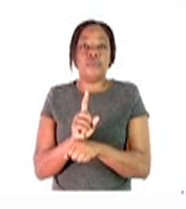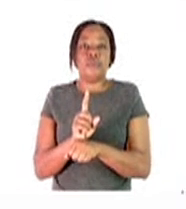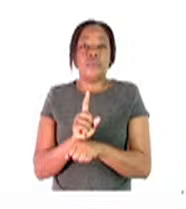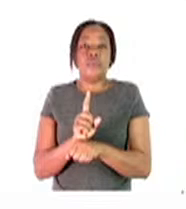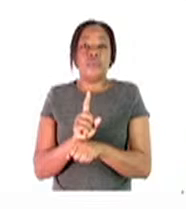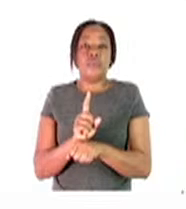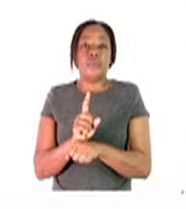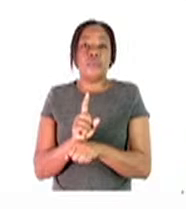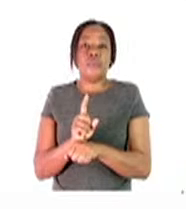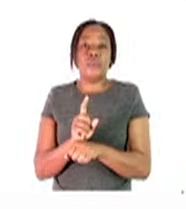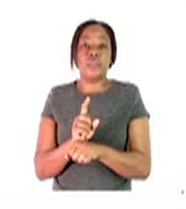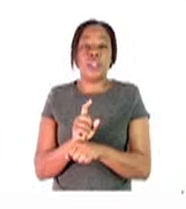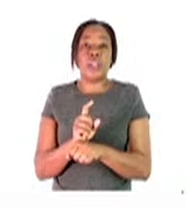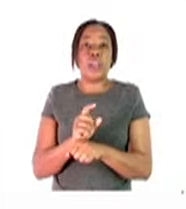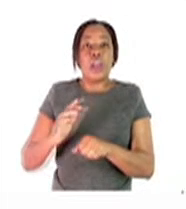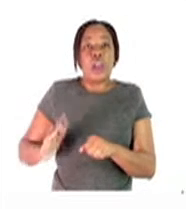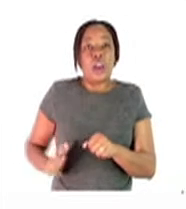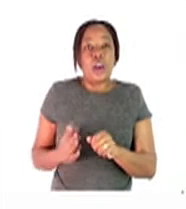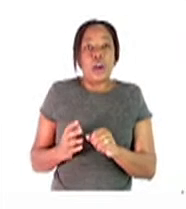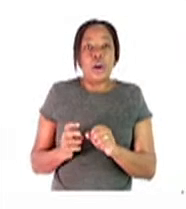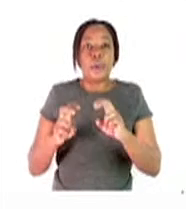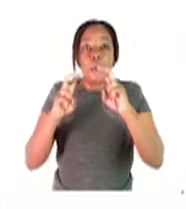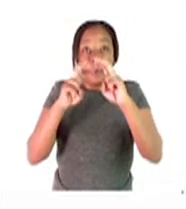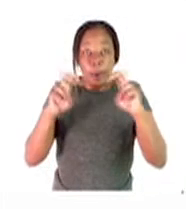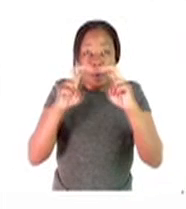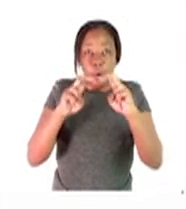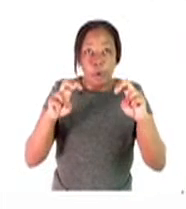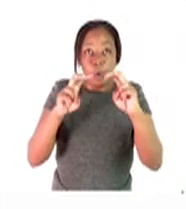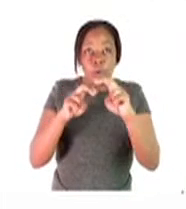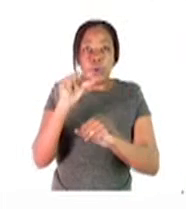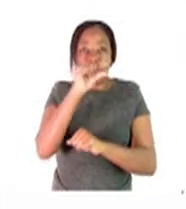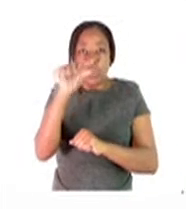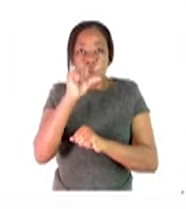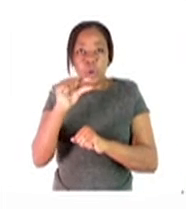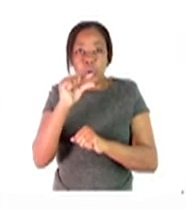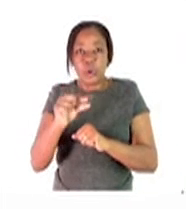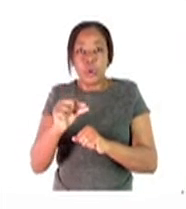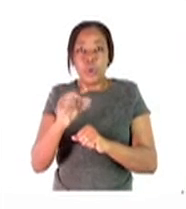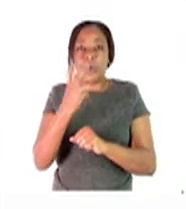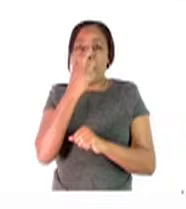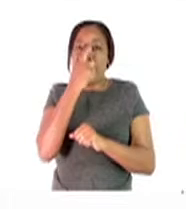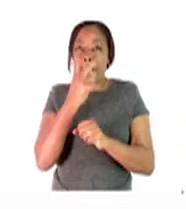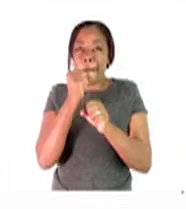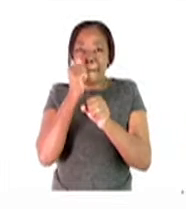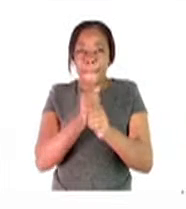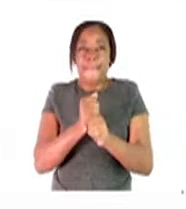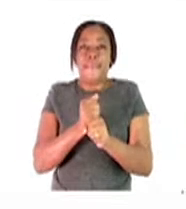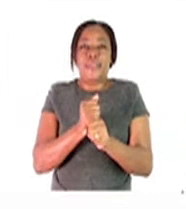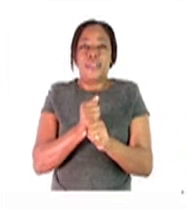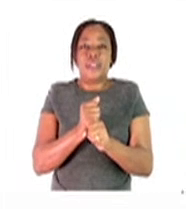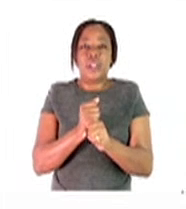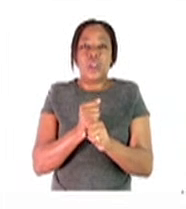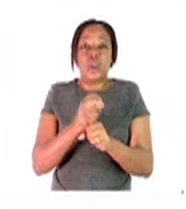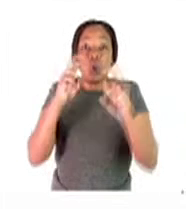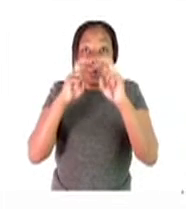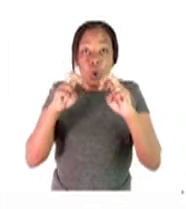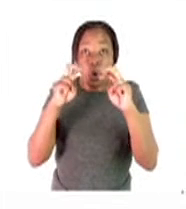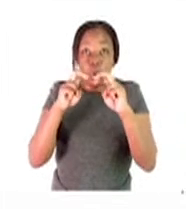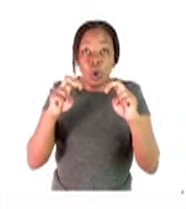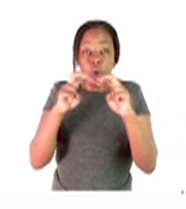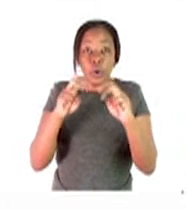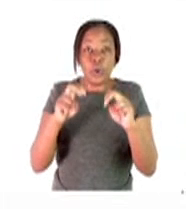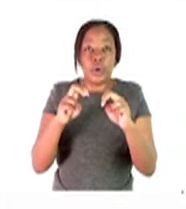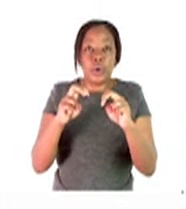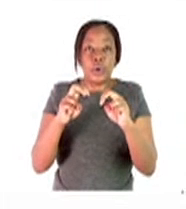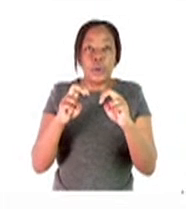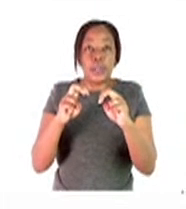me all the words which are in bold. The words which are in bold represent genders,